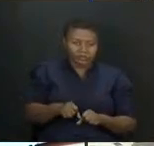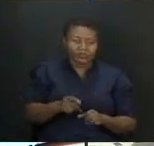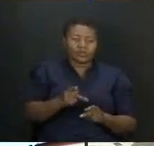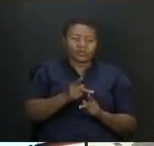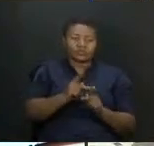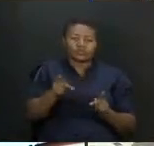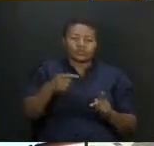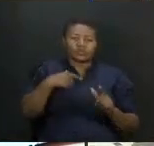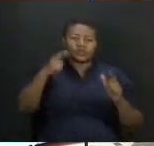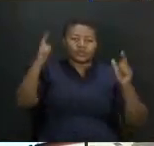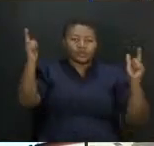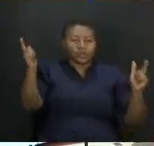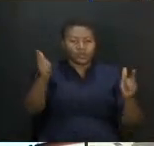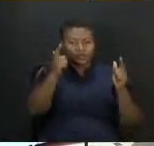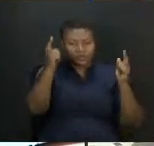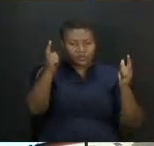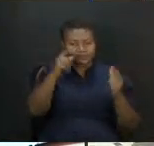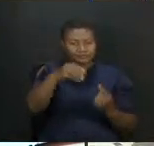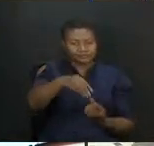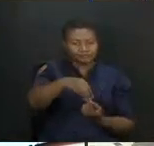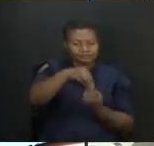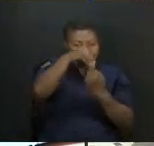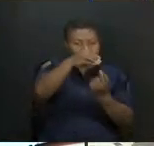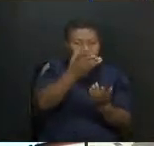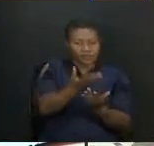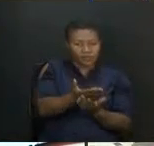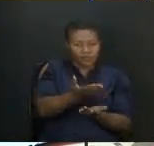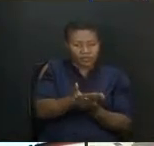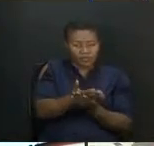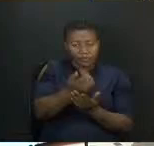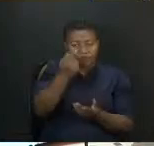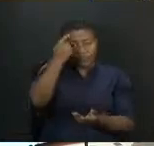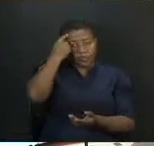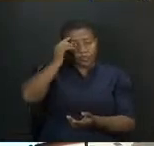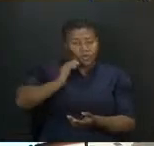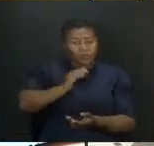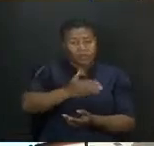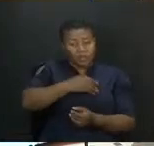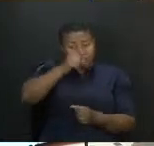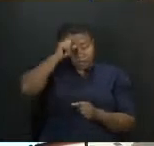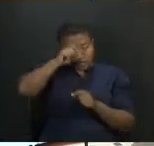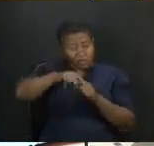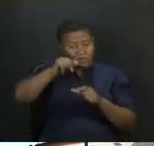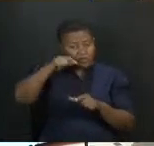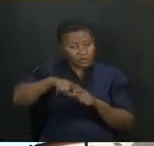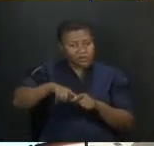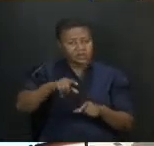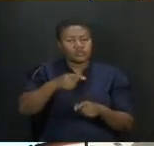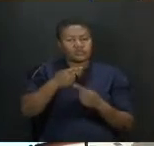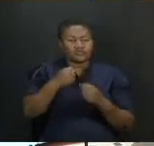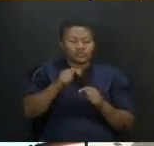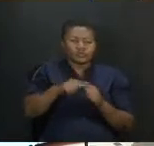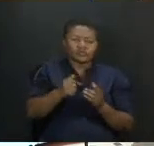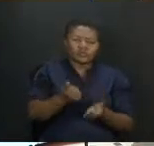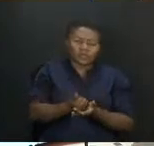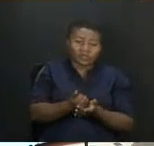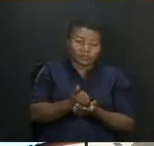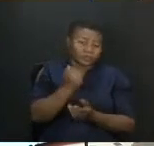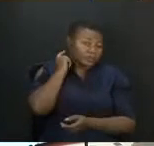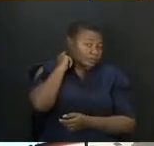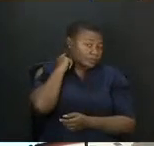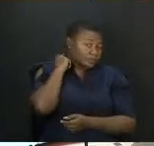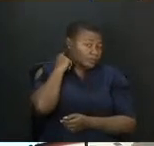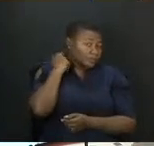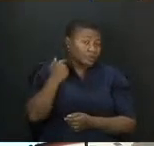a special appeal for my friends to contribute handsomely, because we never know when